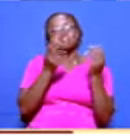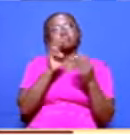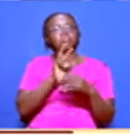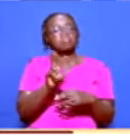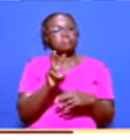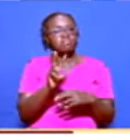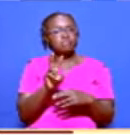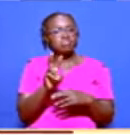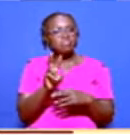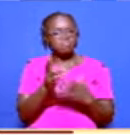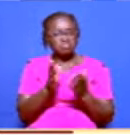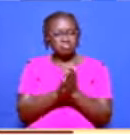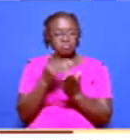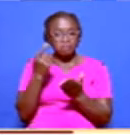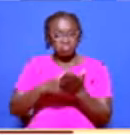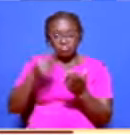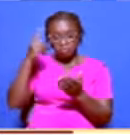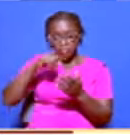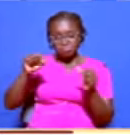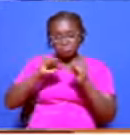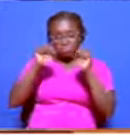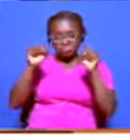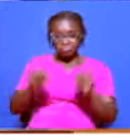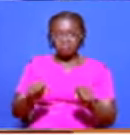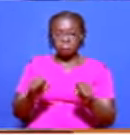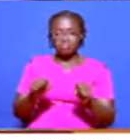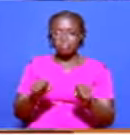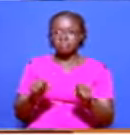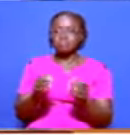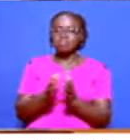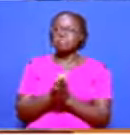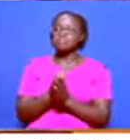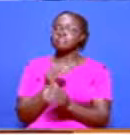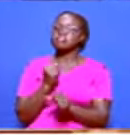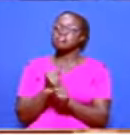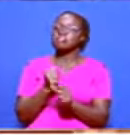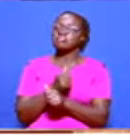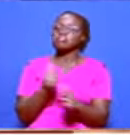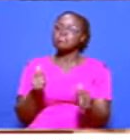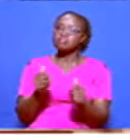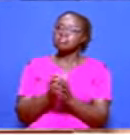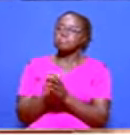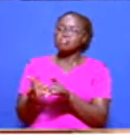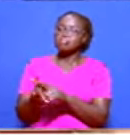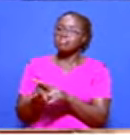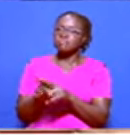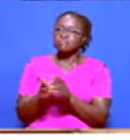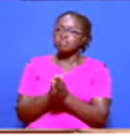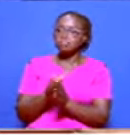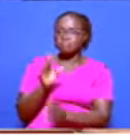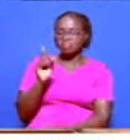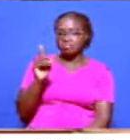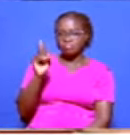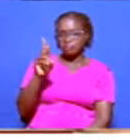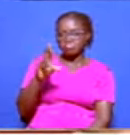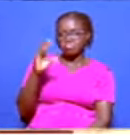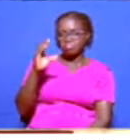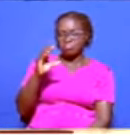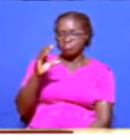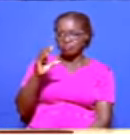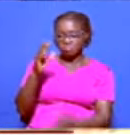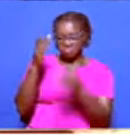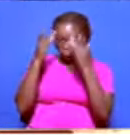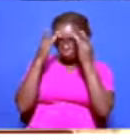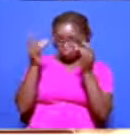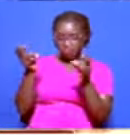be looking at a tax policy system that is certain. Wakati huo, hatua ya kujiunga kwa Jamhuri ya Kidemokrasia ya Kongo katika